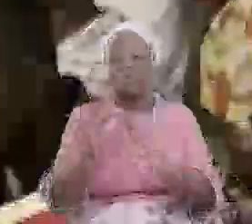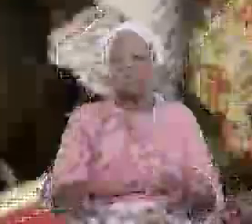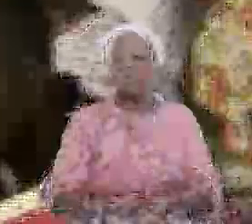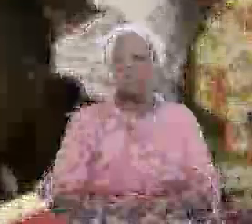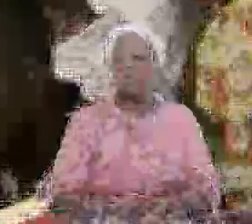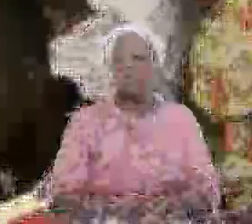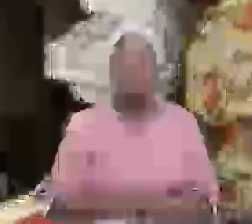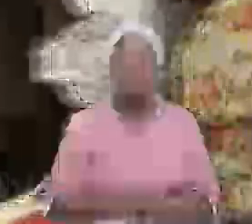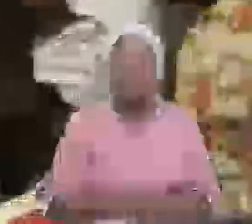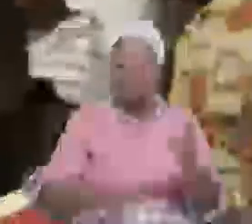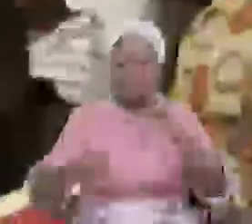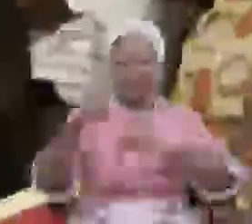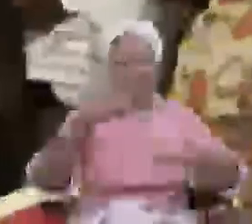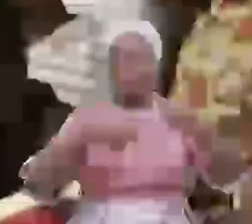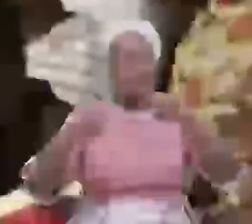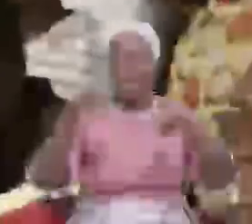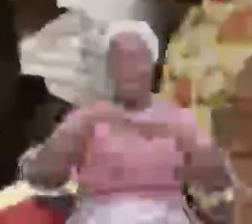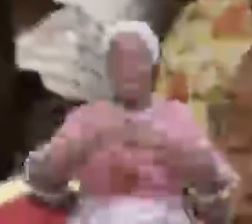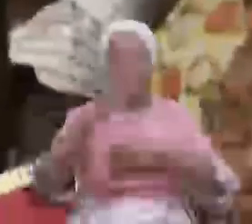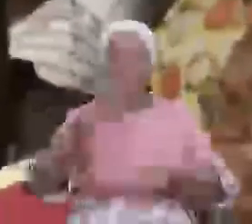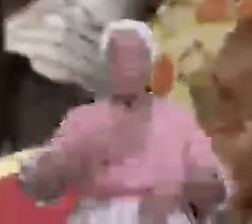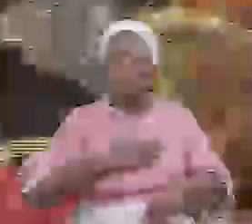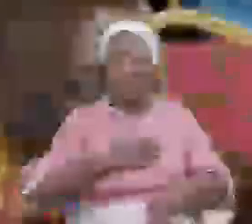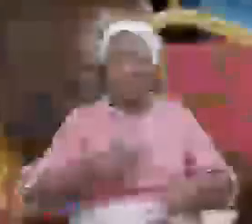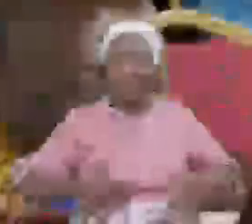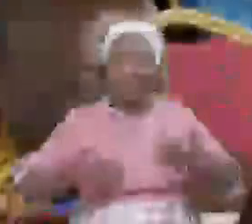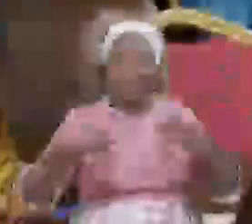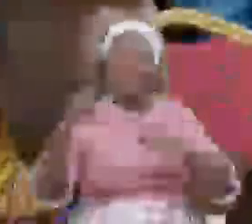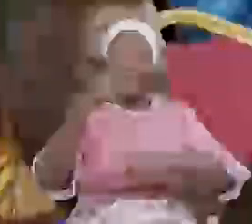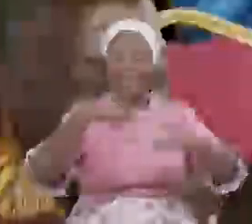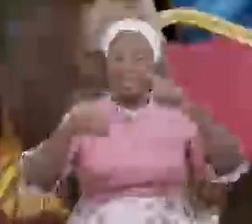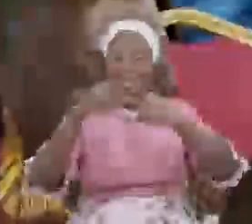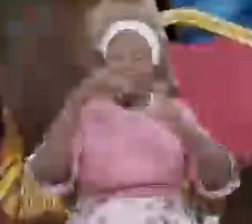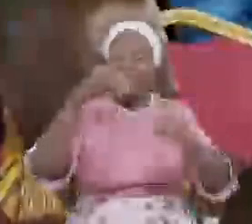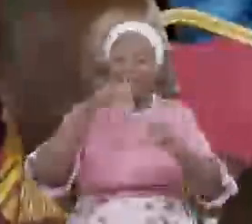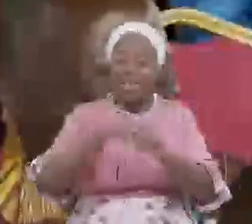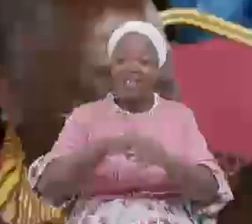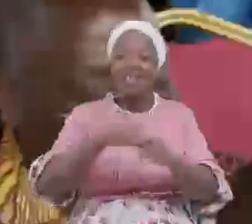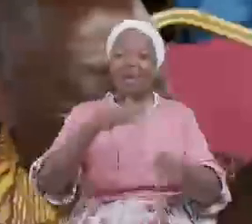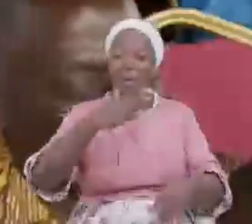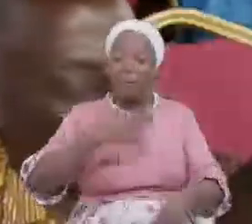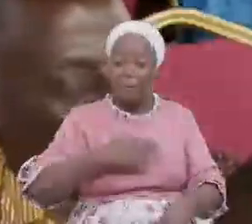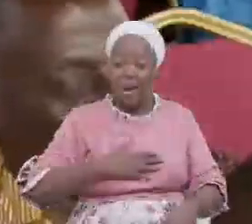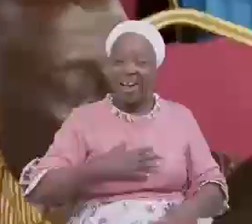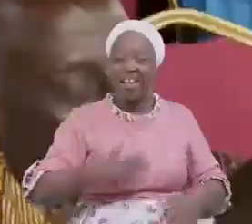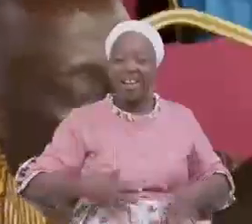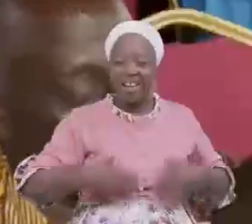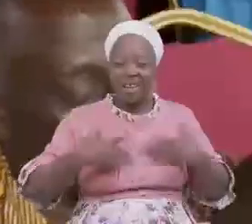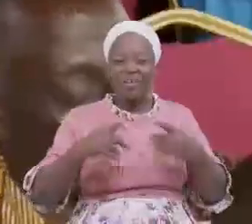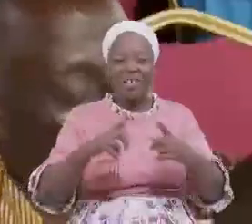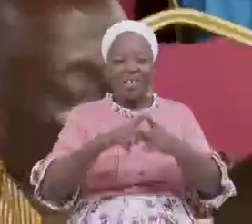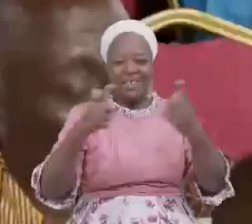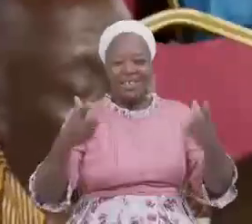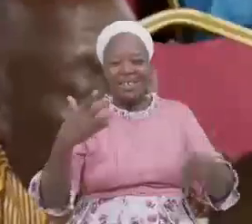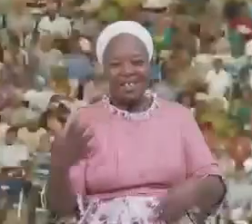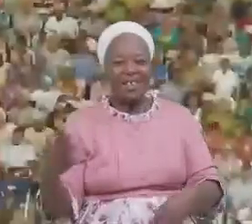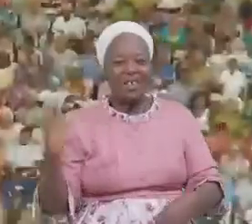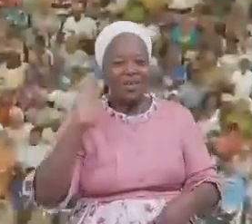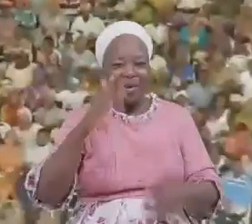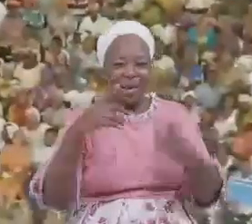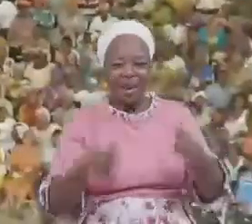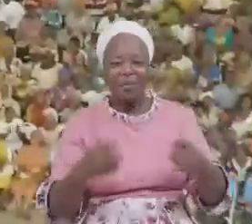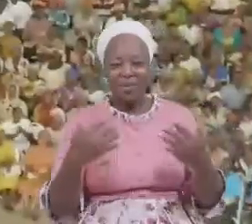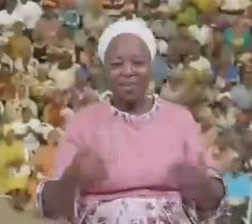In my life. In my life. Great things will happen tonight.